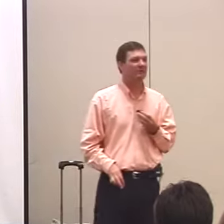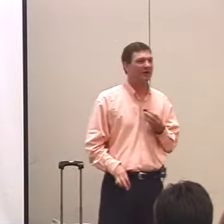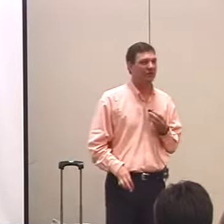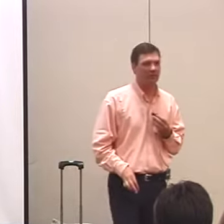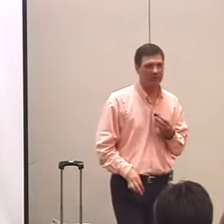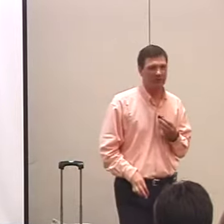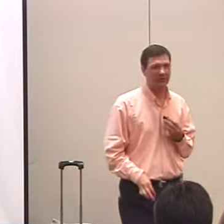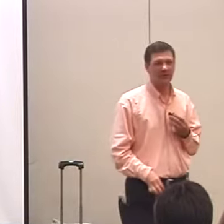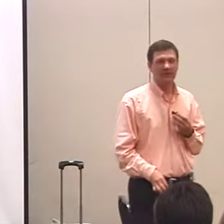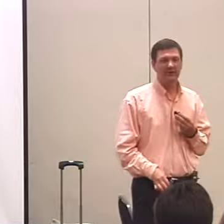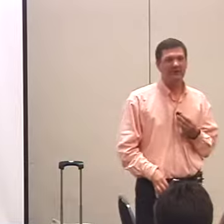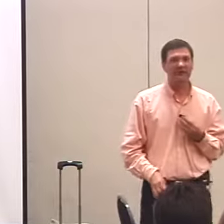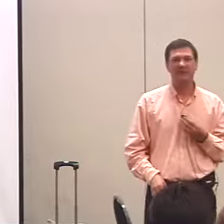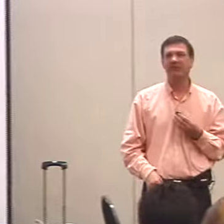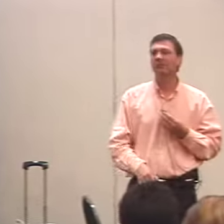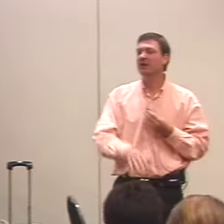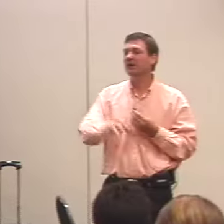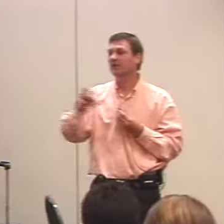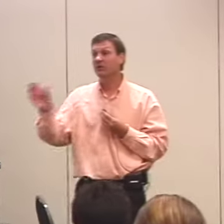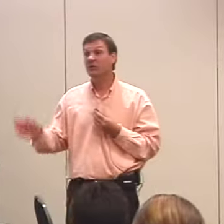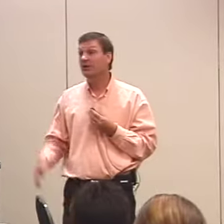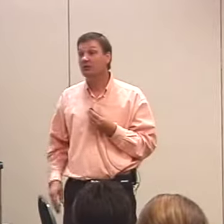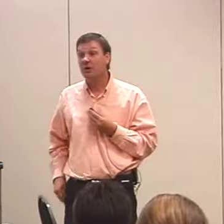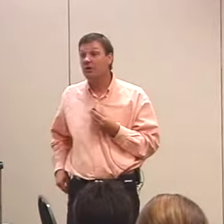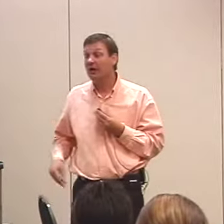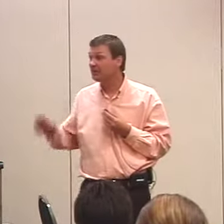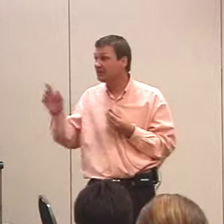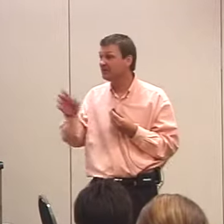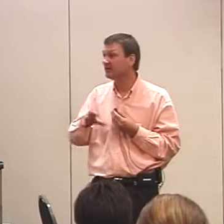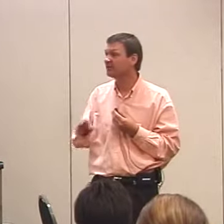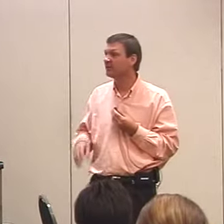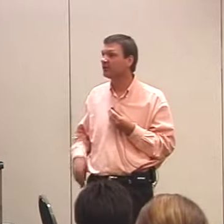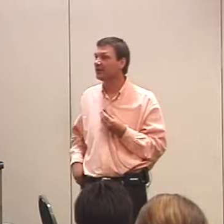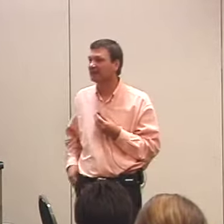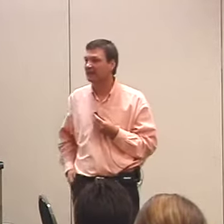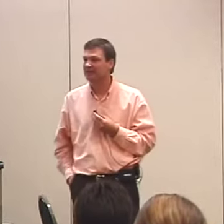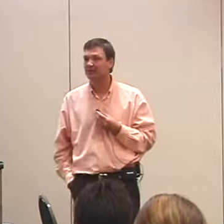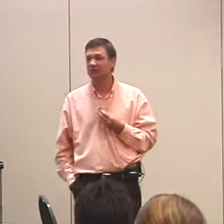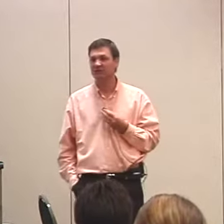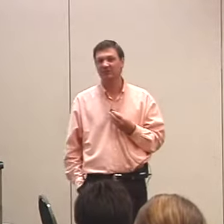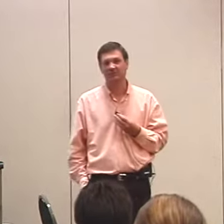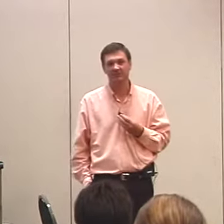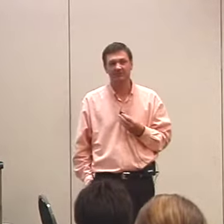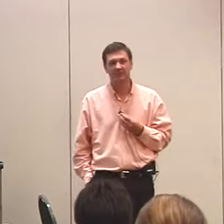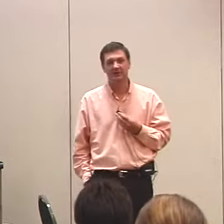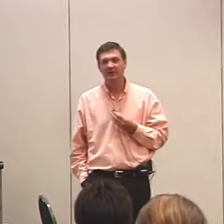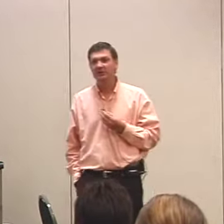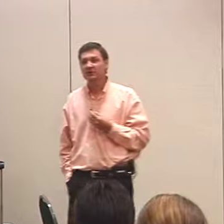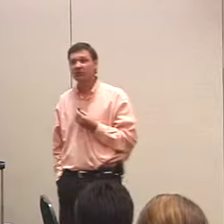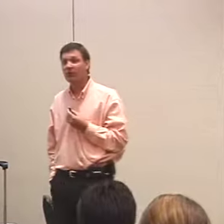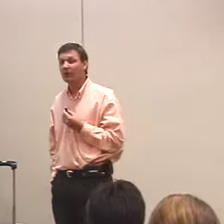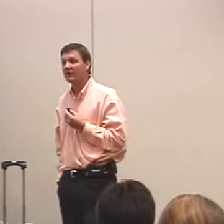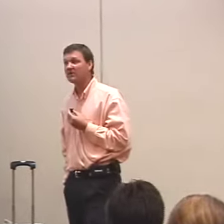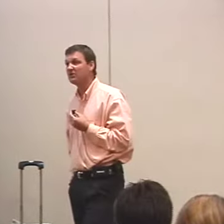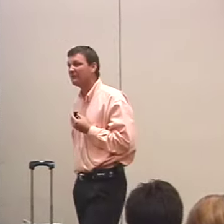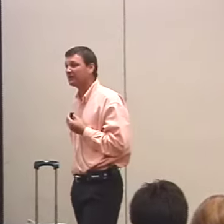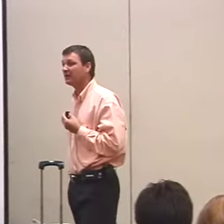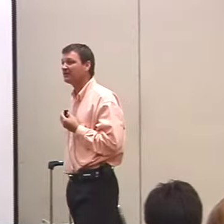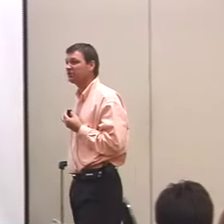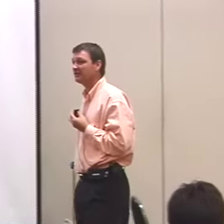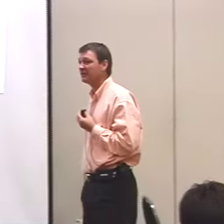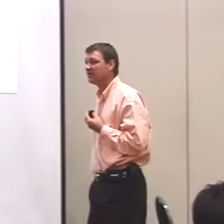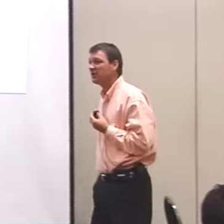opens their mouth around her. This happens whenever, we don't know how detailed, so you're going to have to ask some questions. So what we're going to do